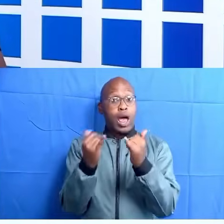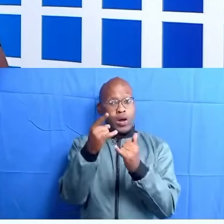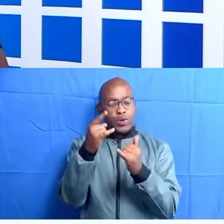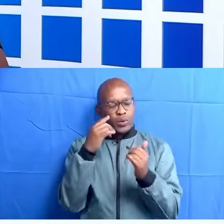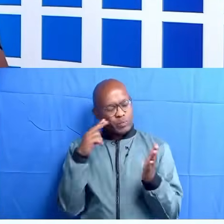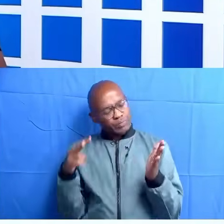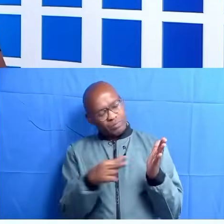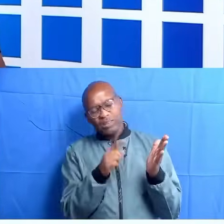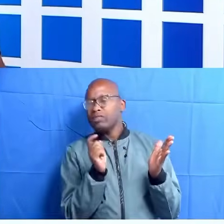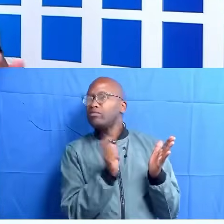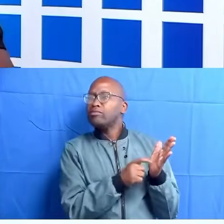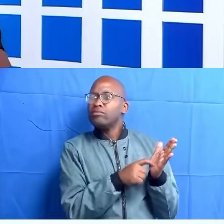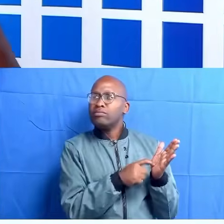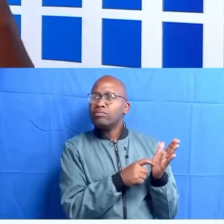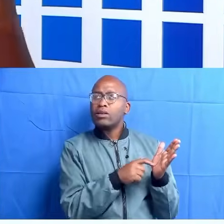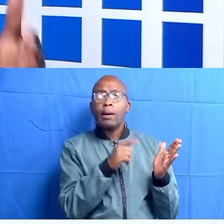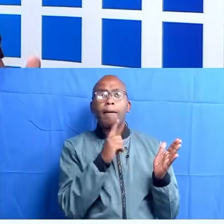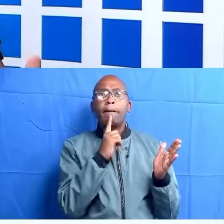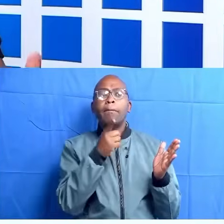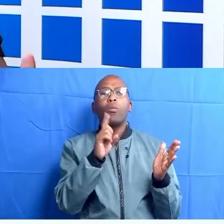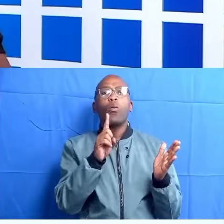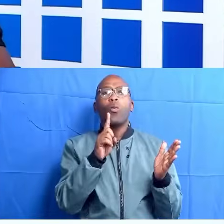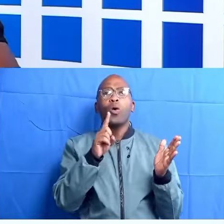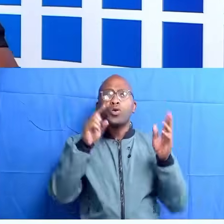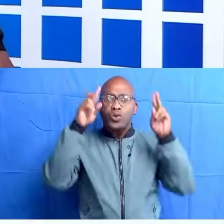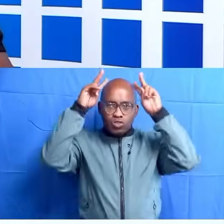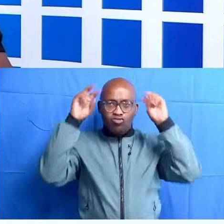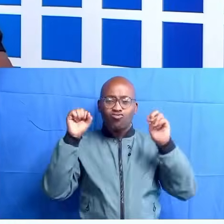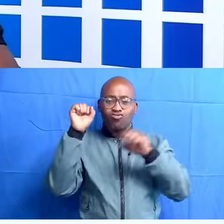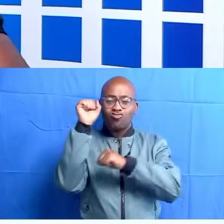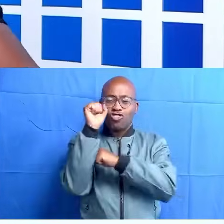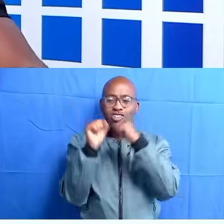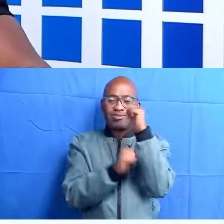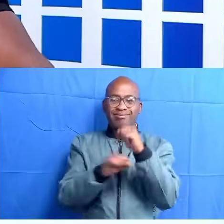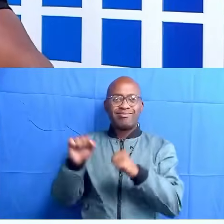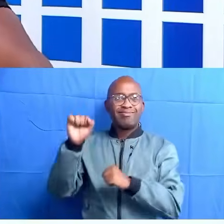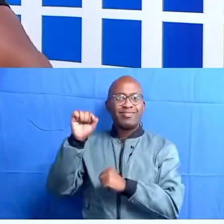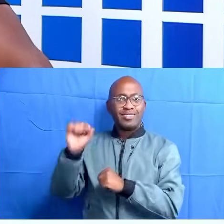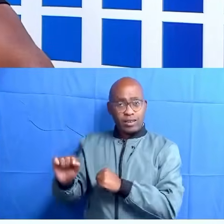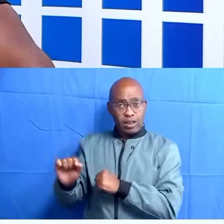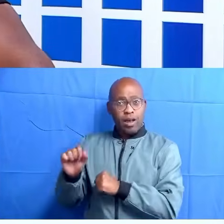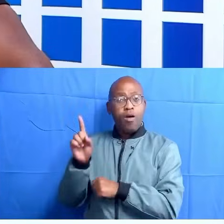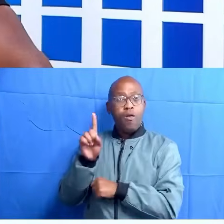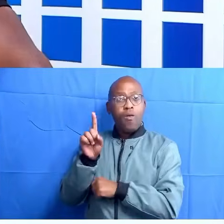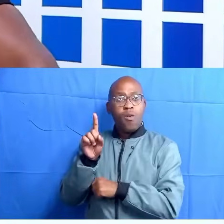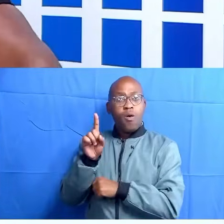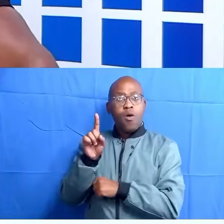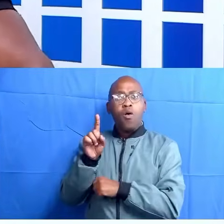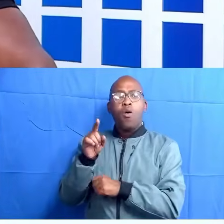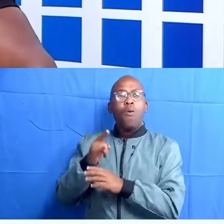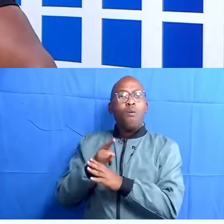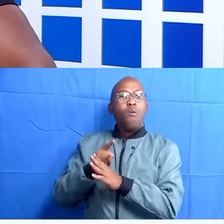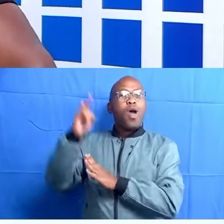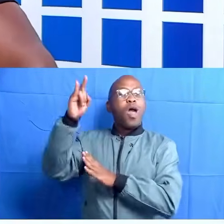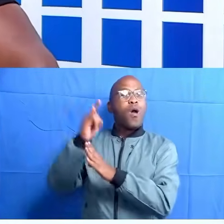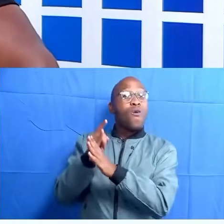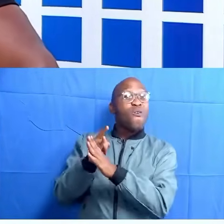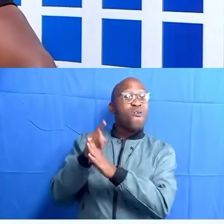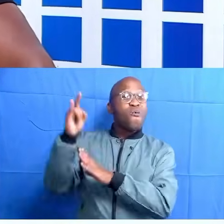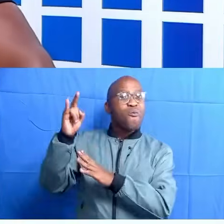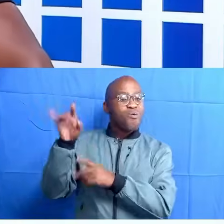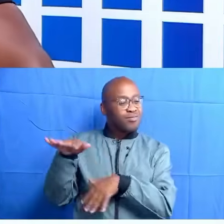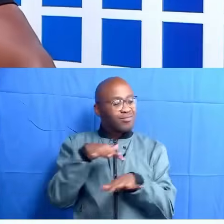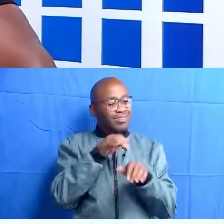part, the Viet Congs strategies, clearly they made the Americans and